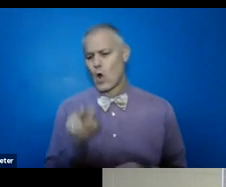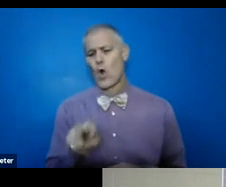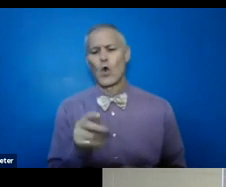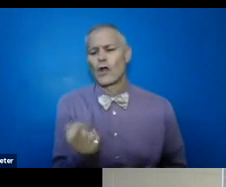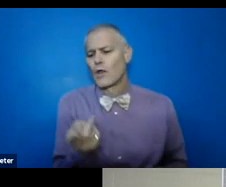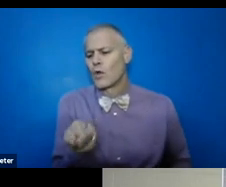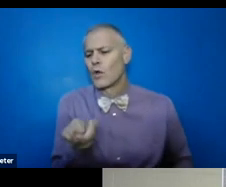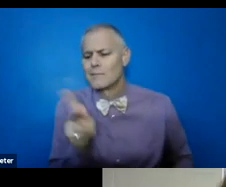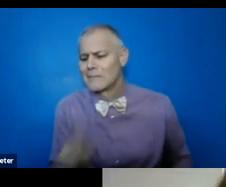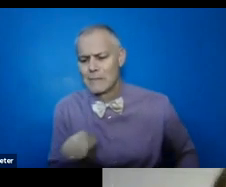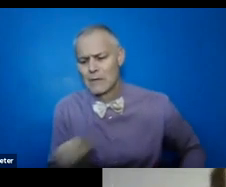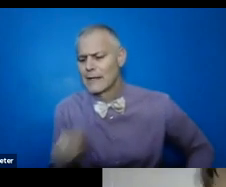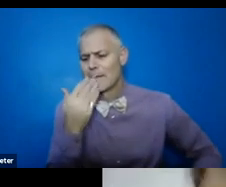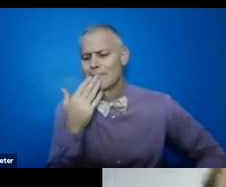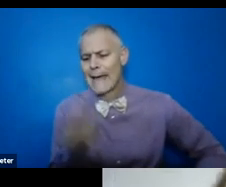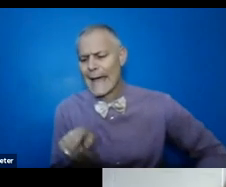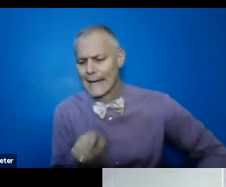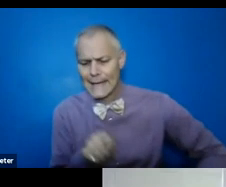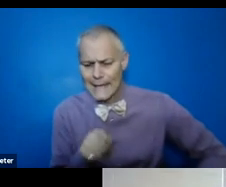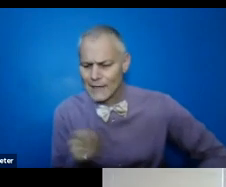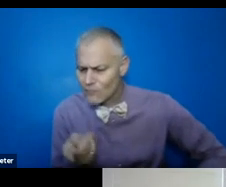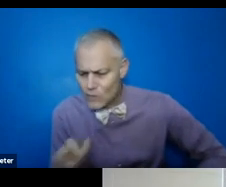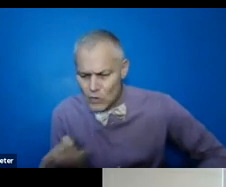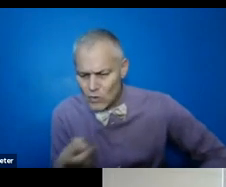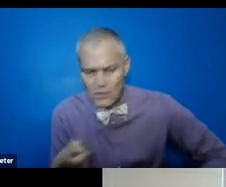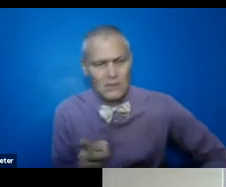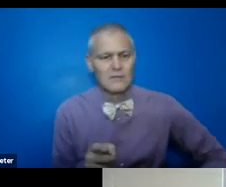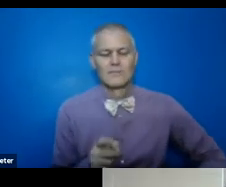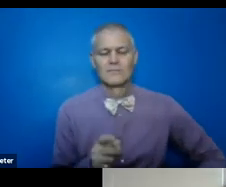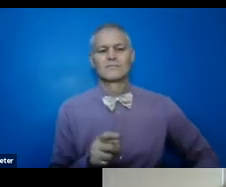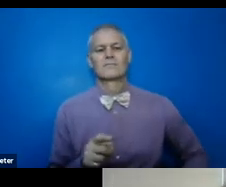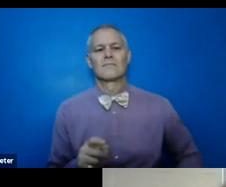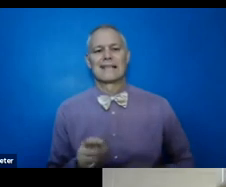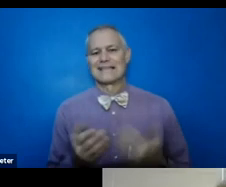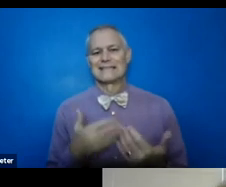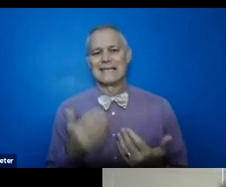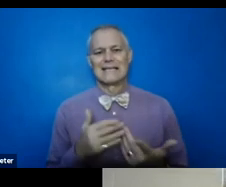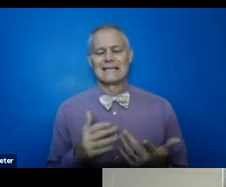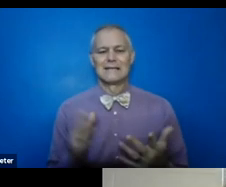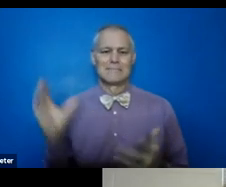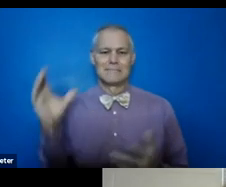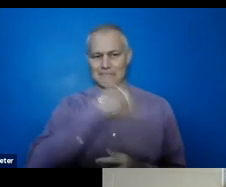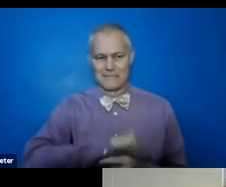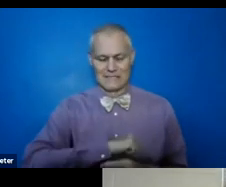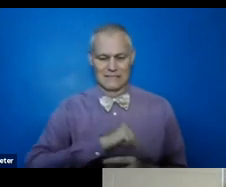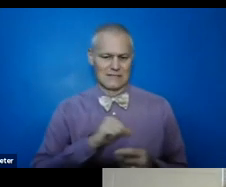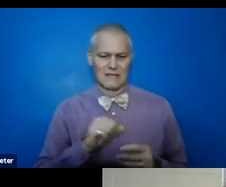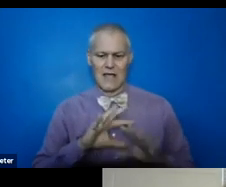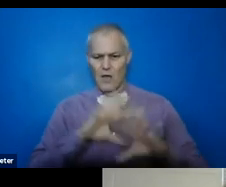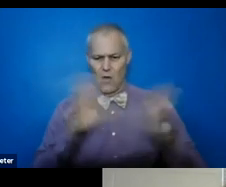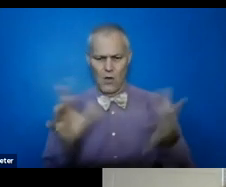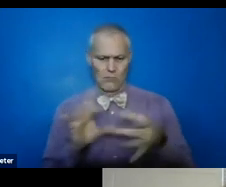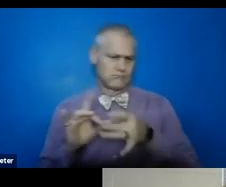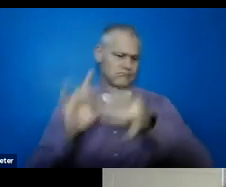of bad apple individual men. And then it's kind of easy to lose touch with how this all sits within